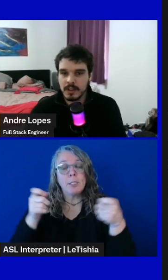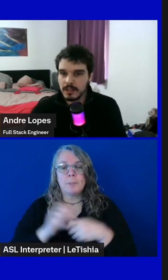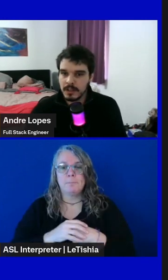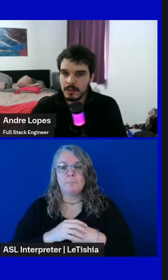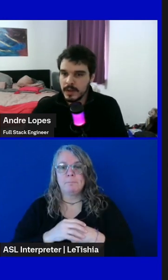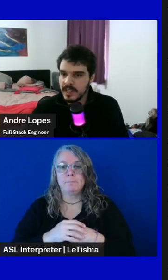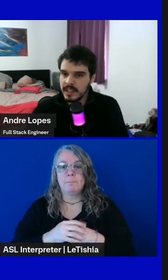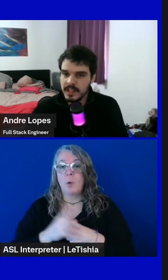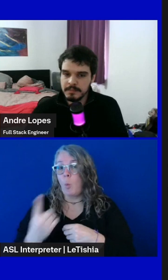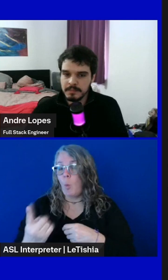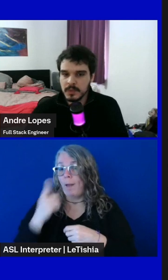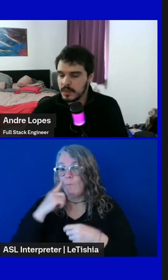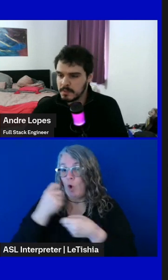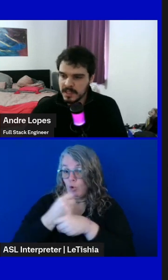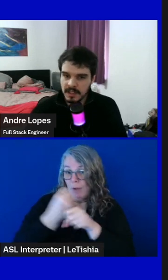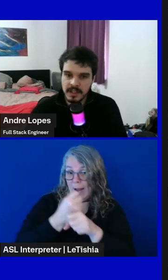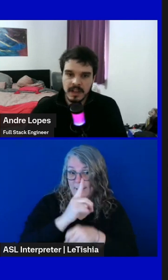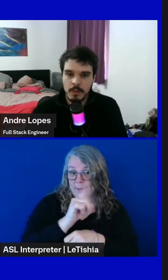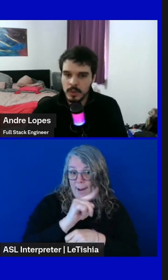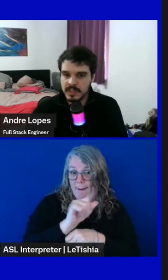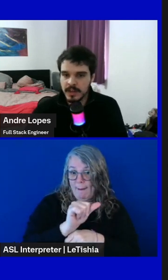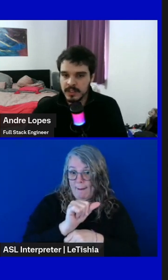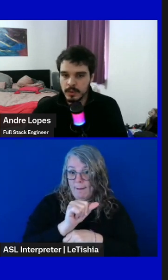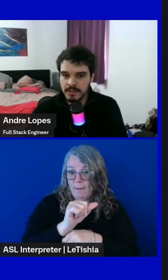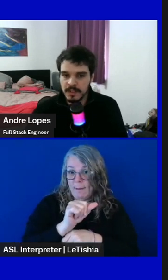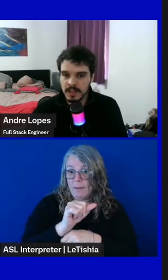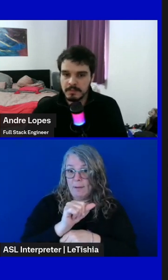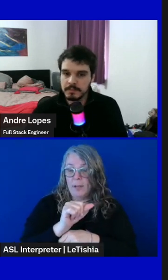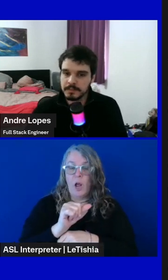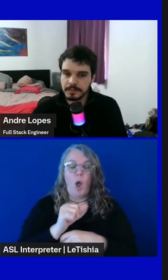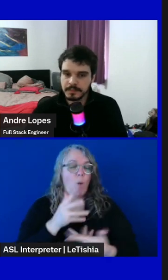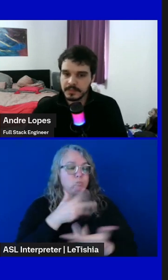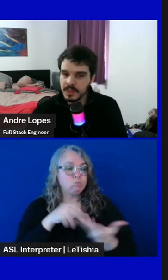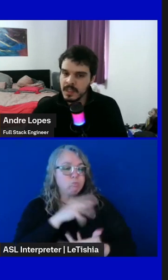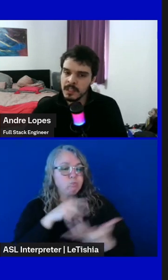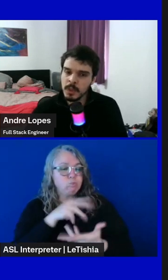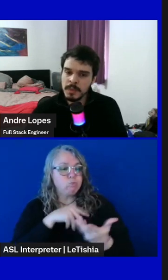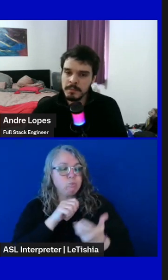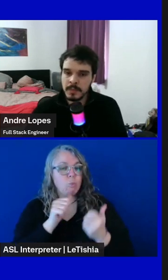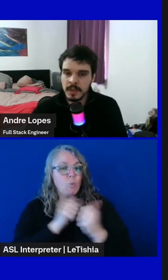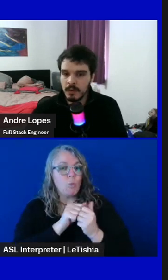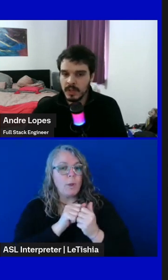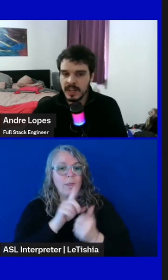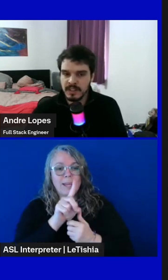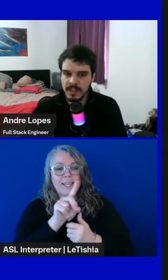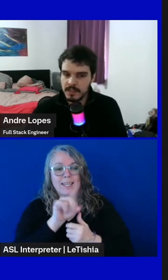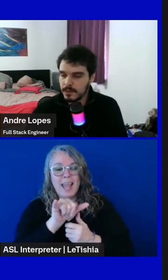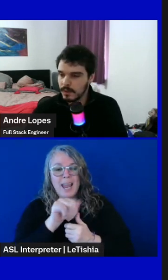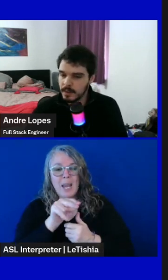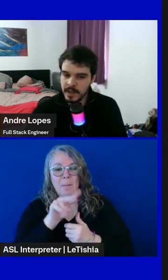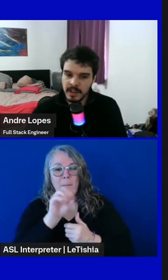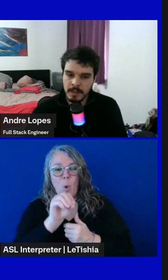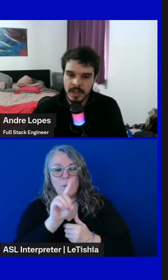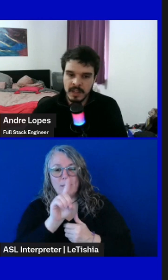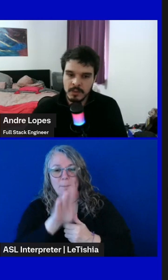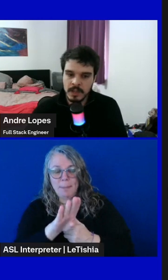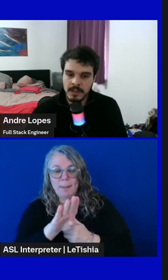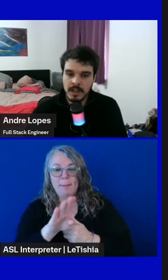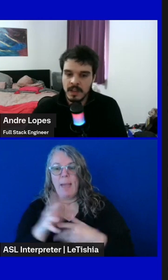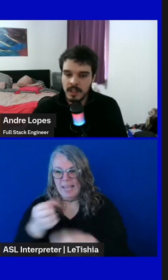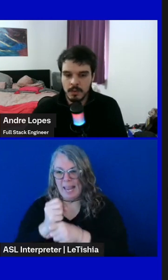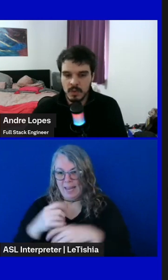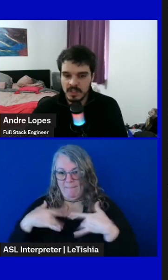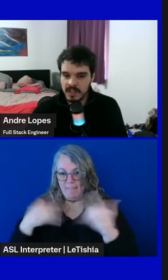here for creating data. So it's basically, I will interact with DynamoDB. I will get an event from API